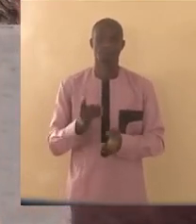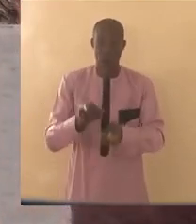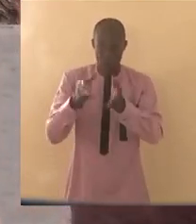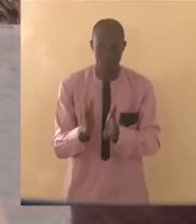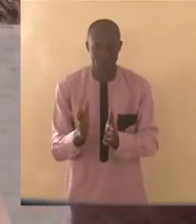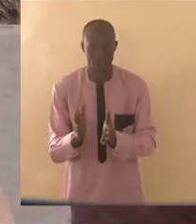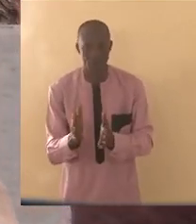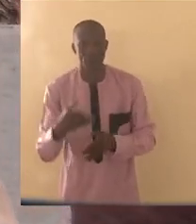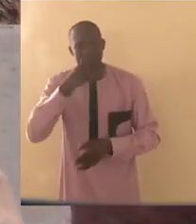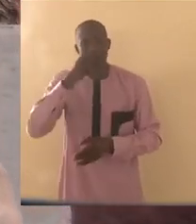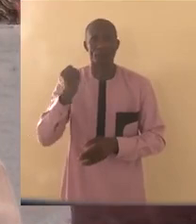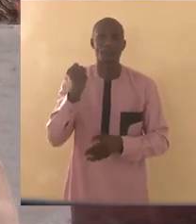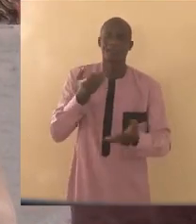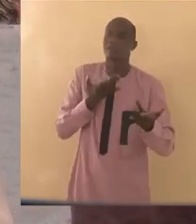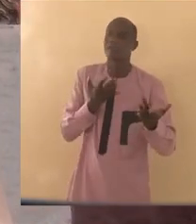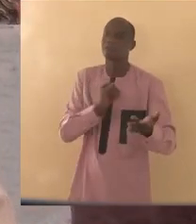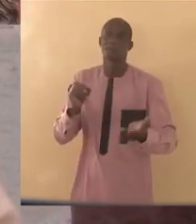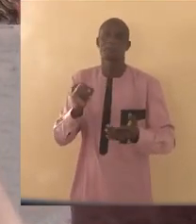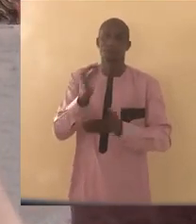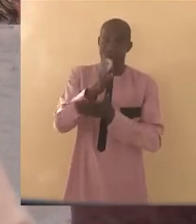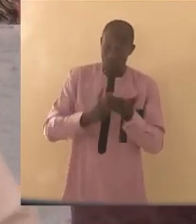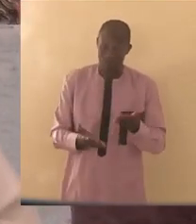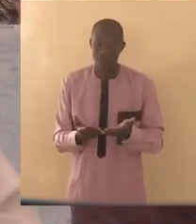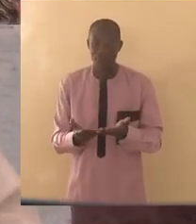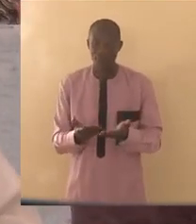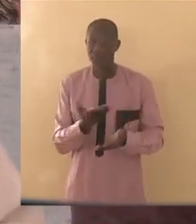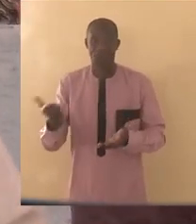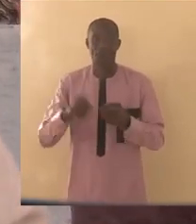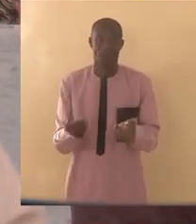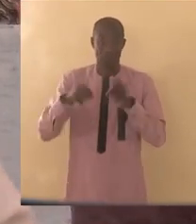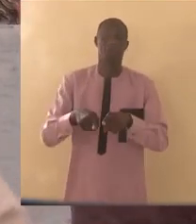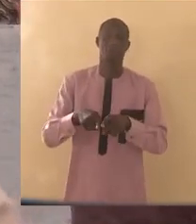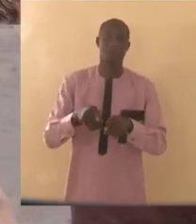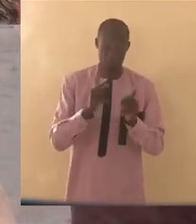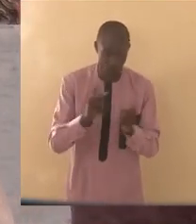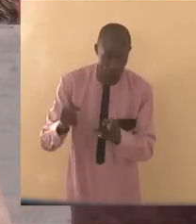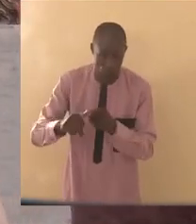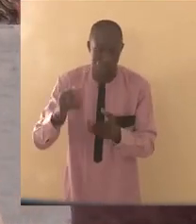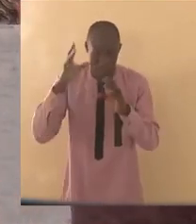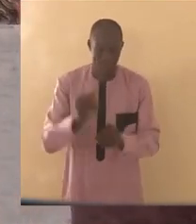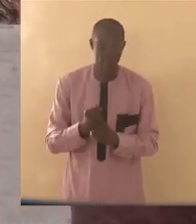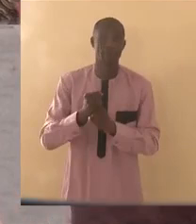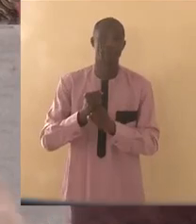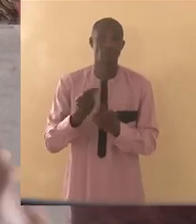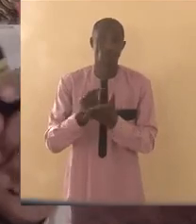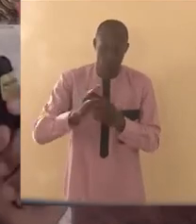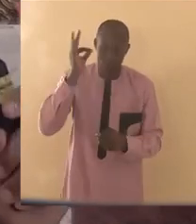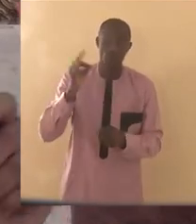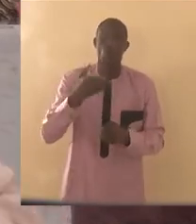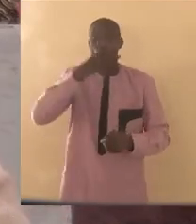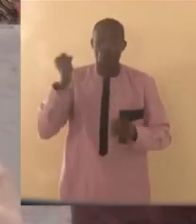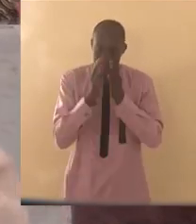The disciples were expecting something to happen to them. Their preparation for receiving the Holy Spirit was